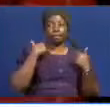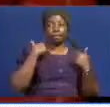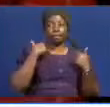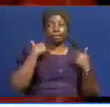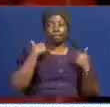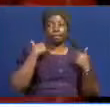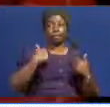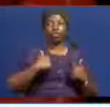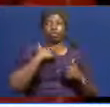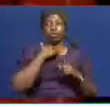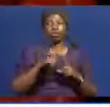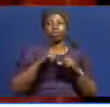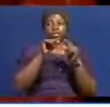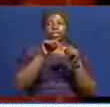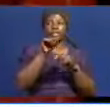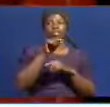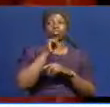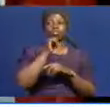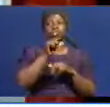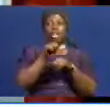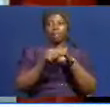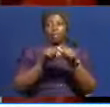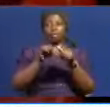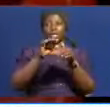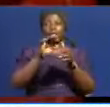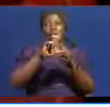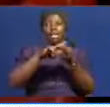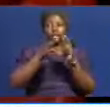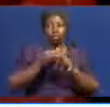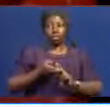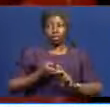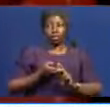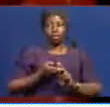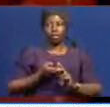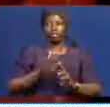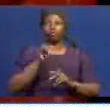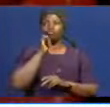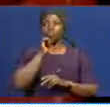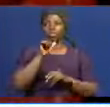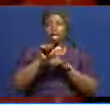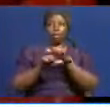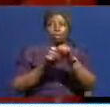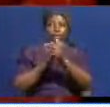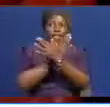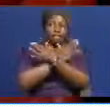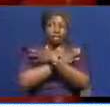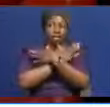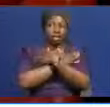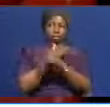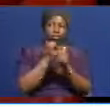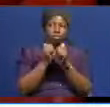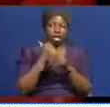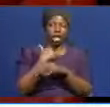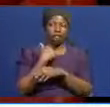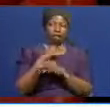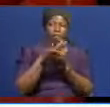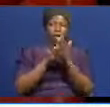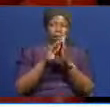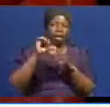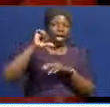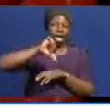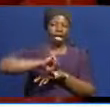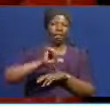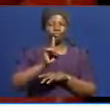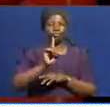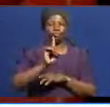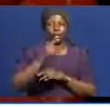First of all, I want to say that this is not about a relationship. It's not about a friendship that has deteriorated. I have